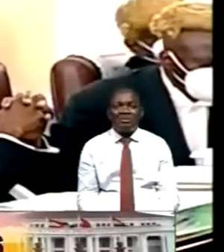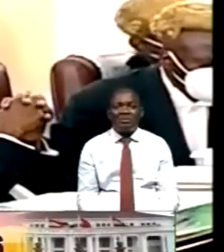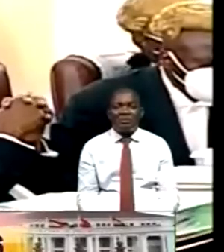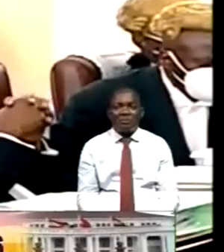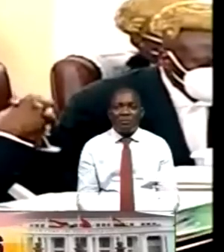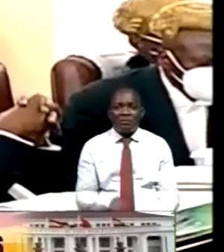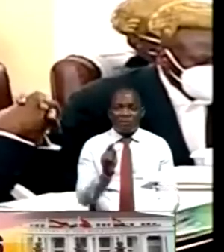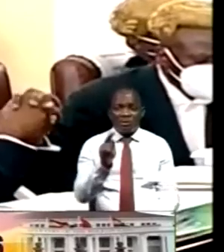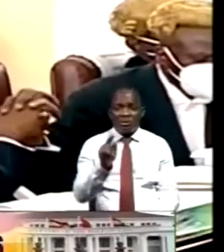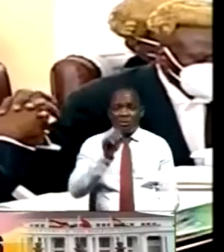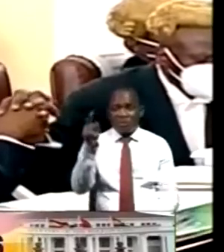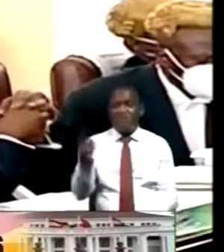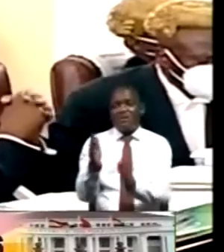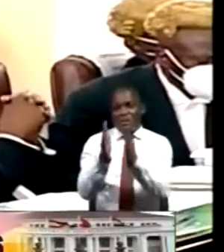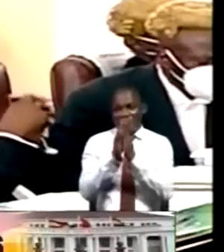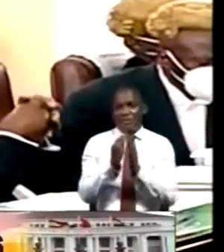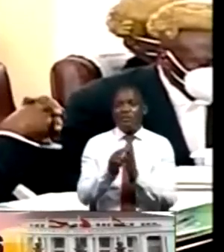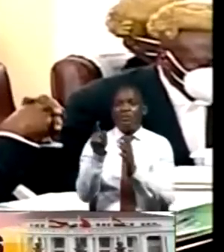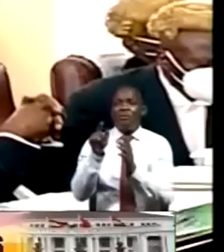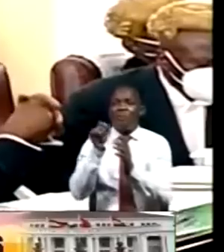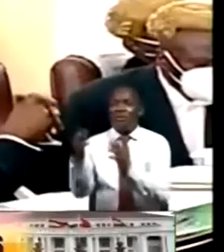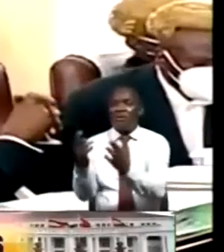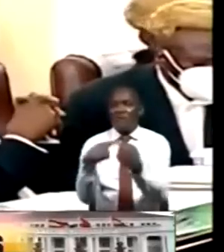Please, can you answer the question?